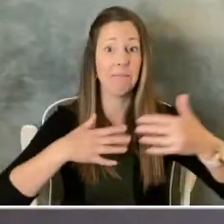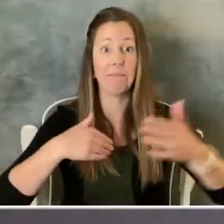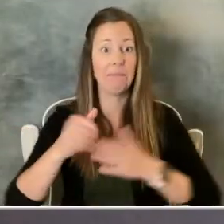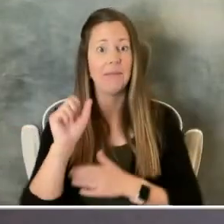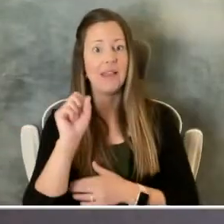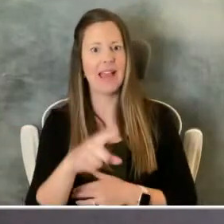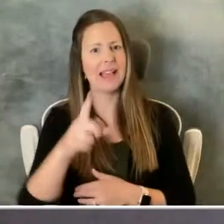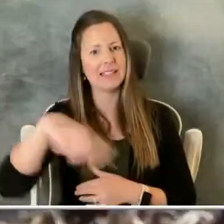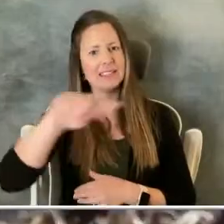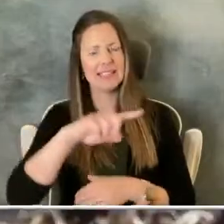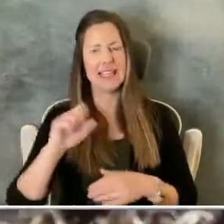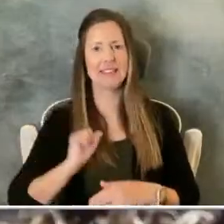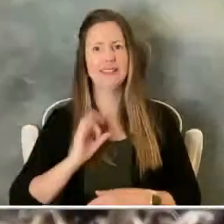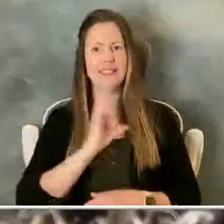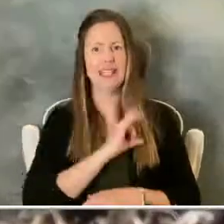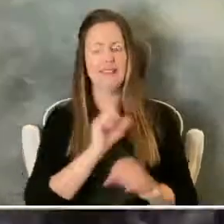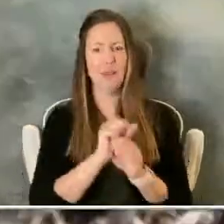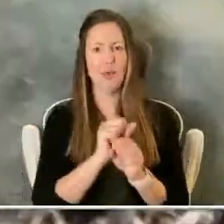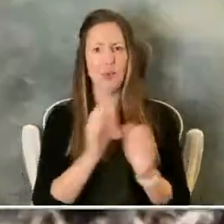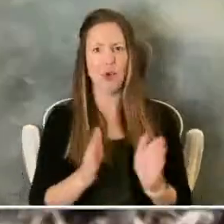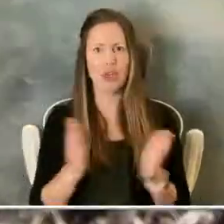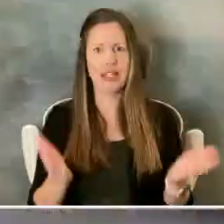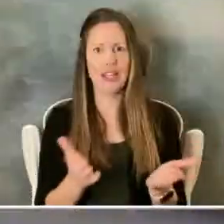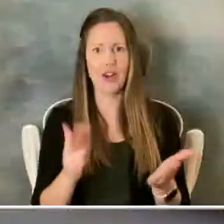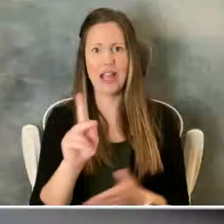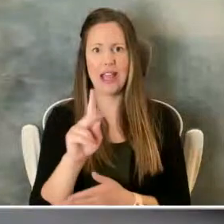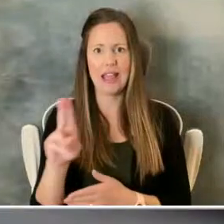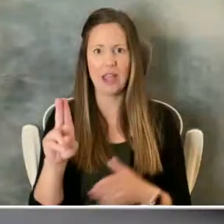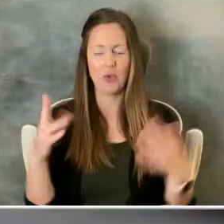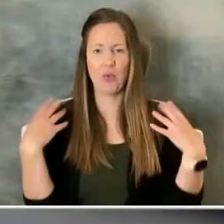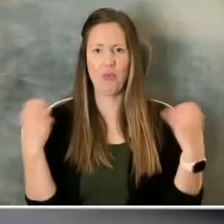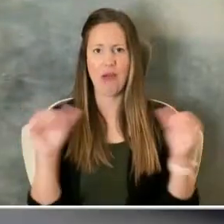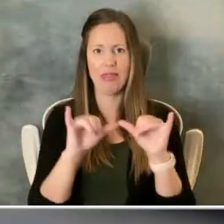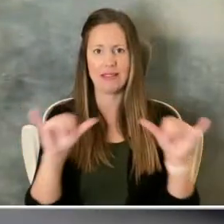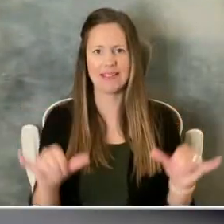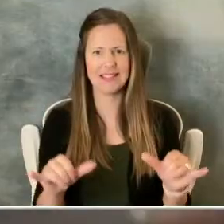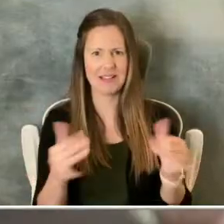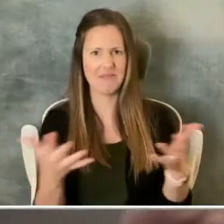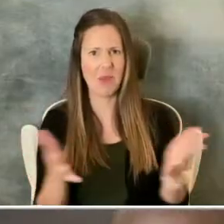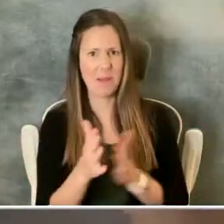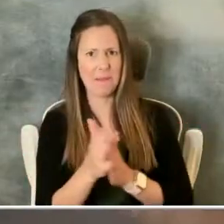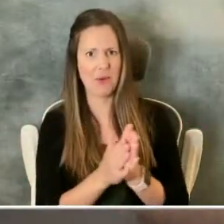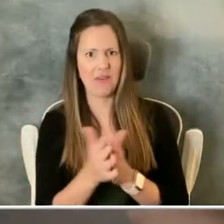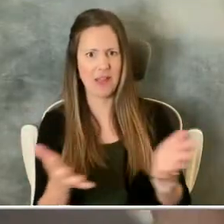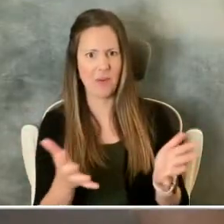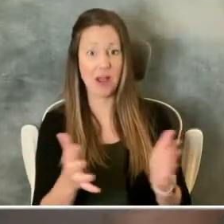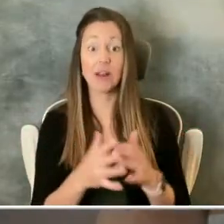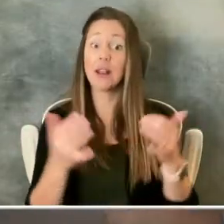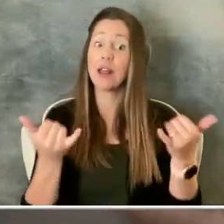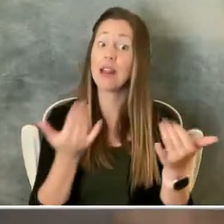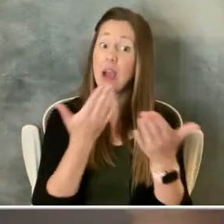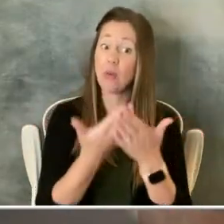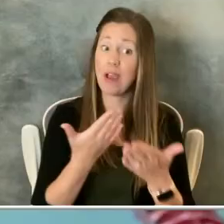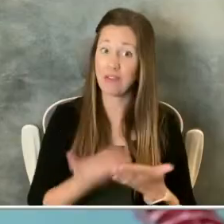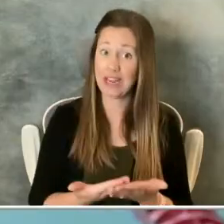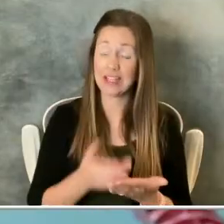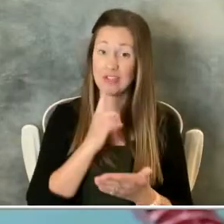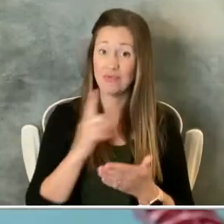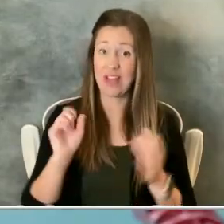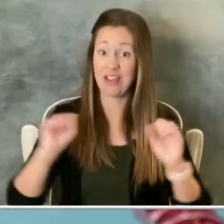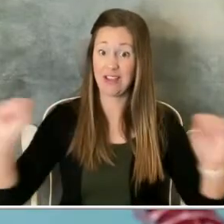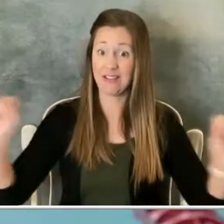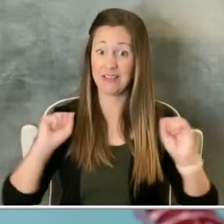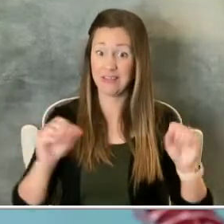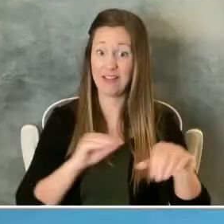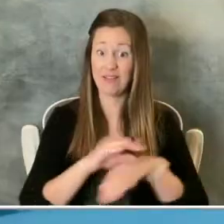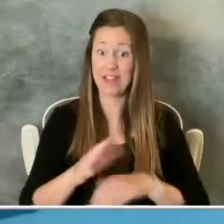what motivates them. You'll get similar answers. There's now evidence that strength training makes a difference in your survival. I'm definitely